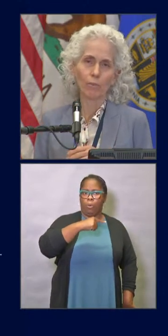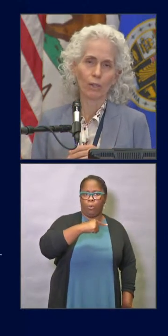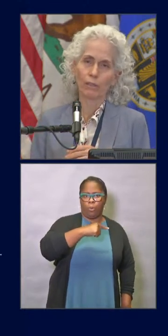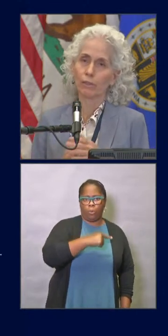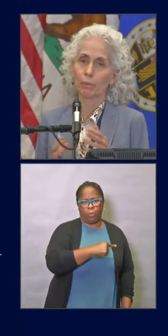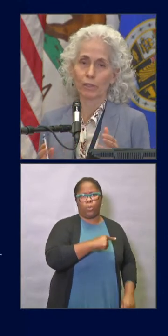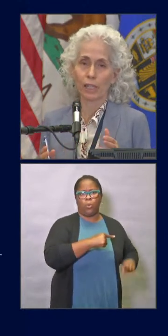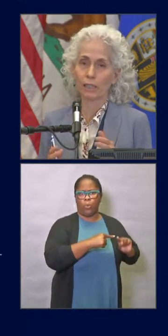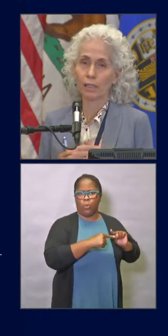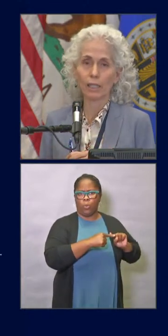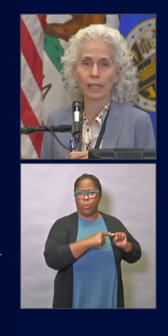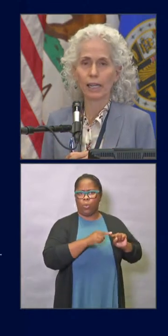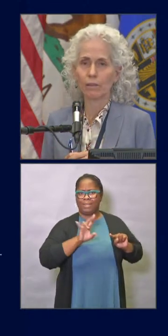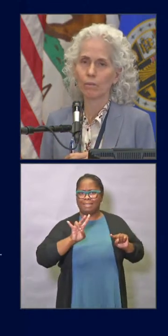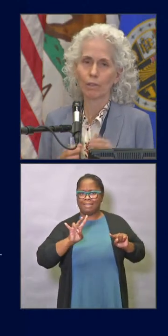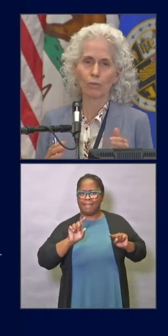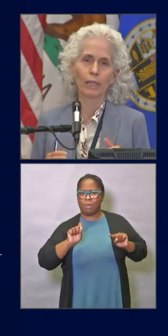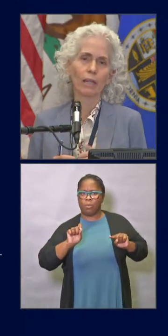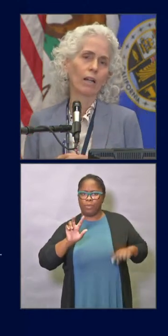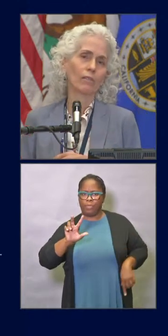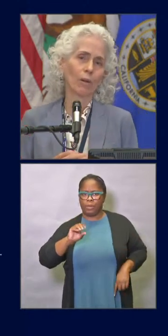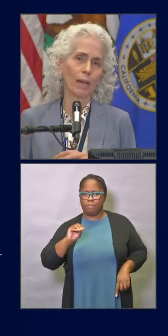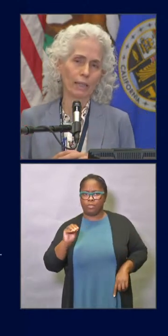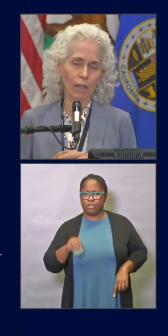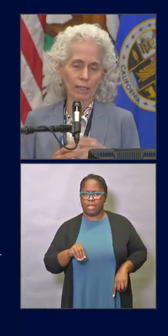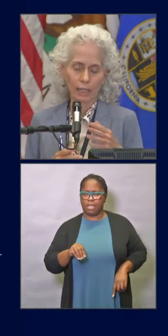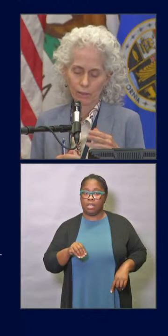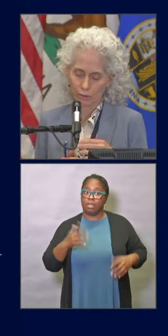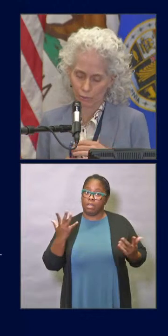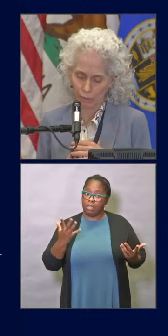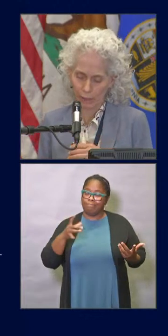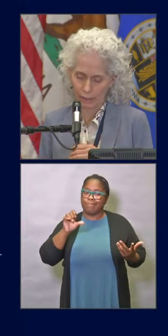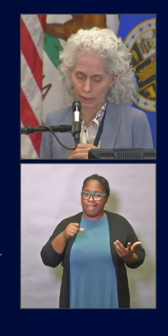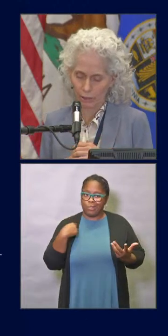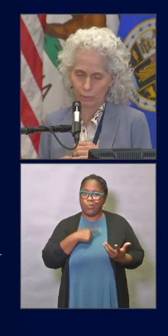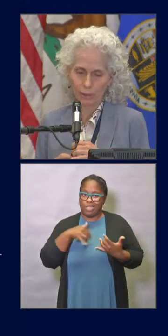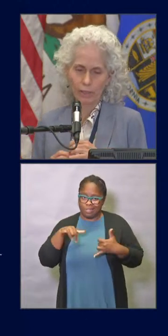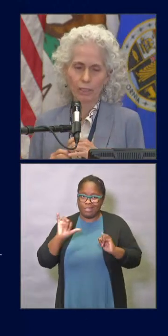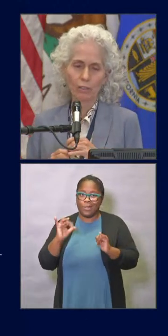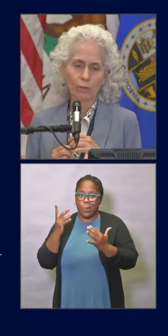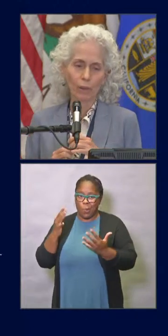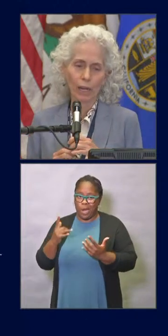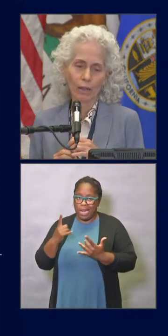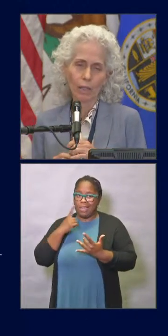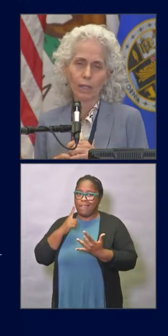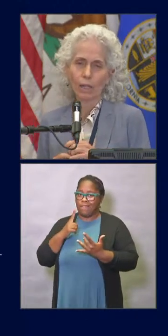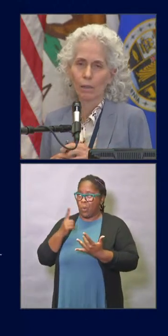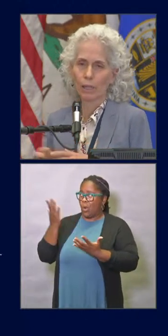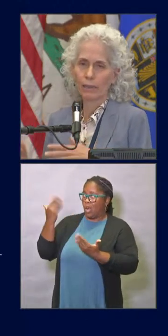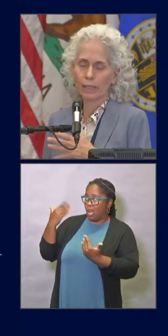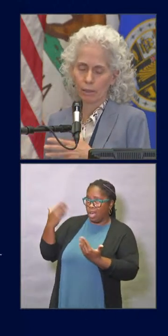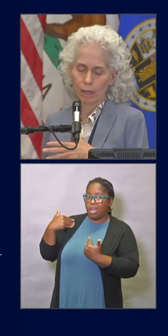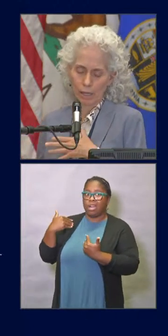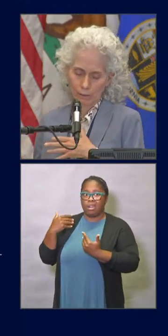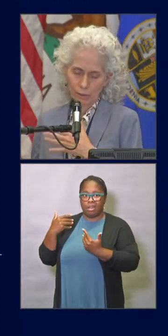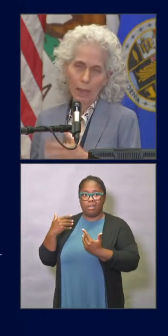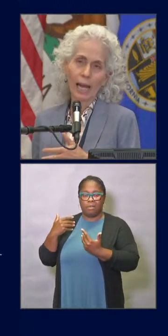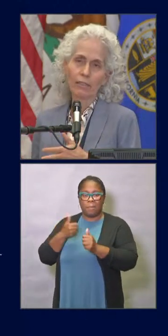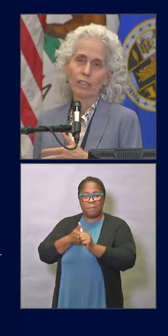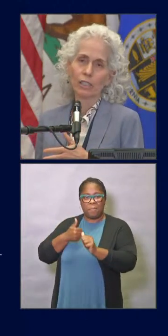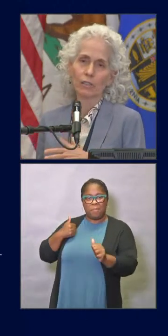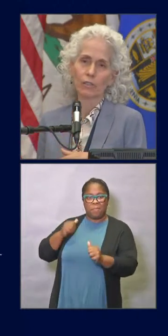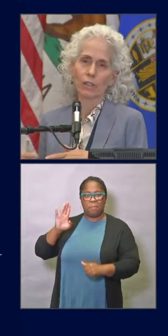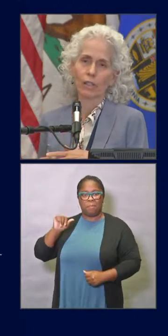about 7.3%. Again, once we get all of our backlog cases, we'll make adjustments here as well. But I think